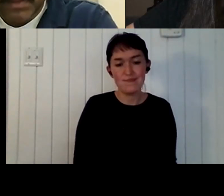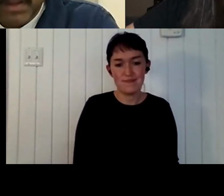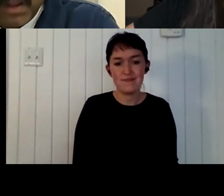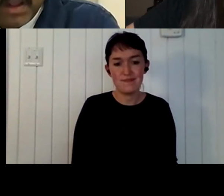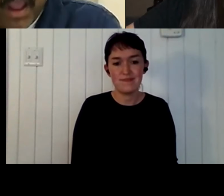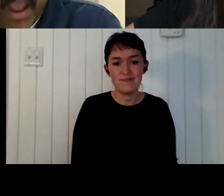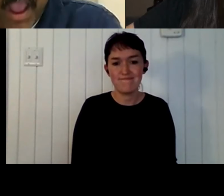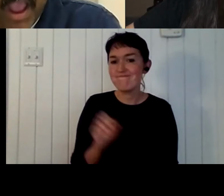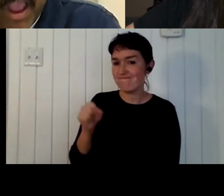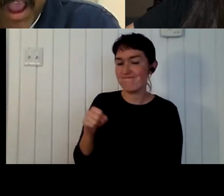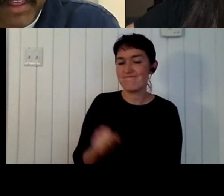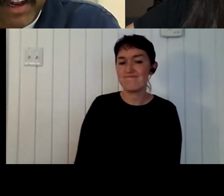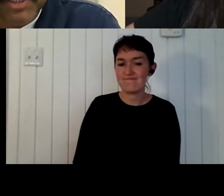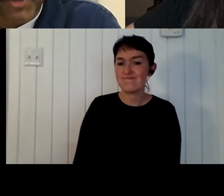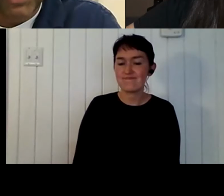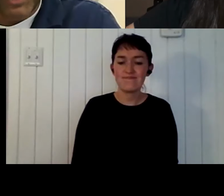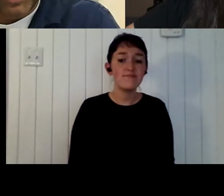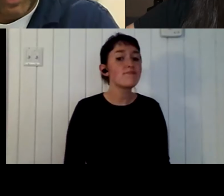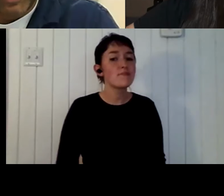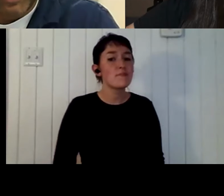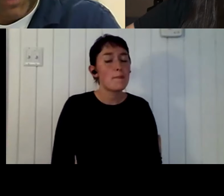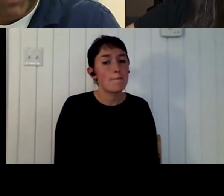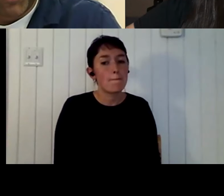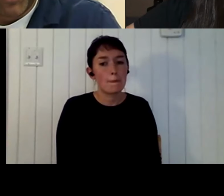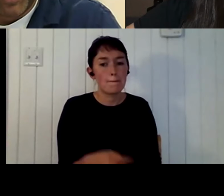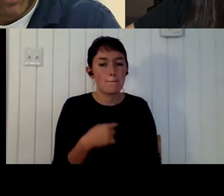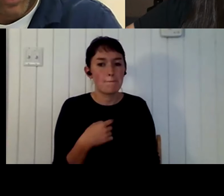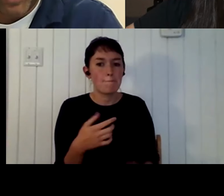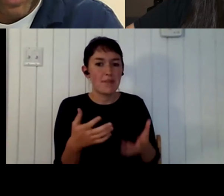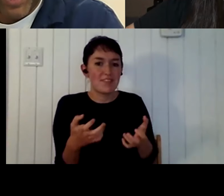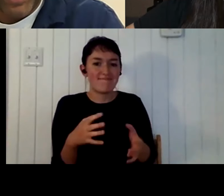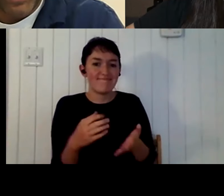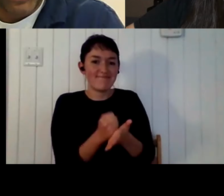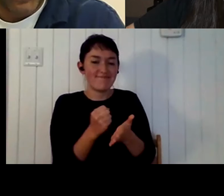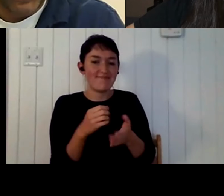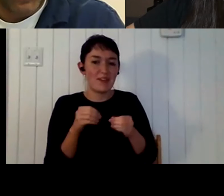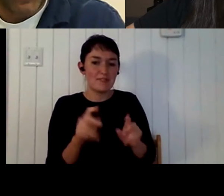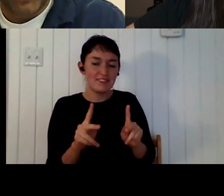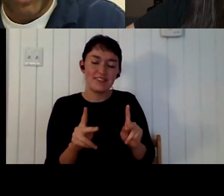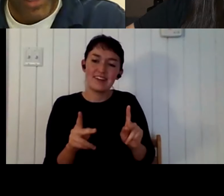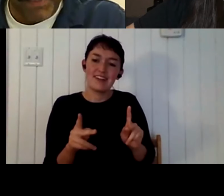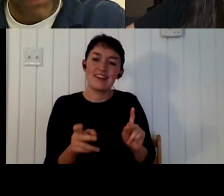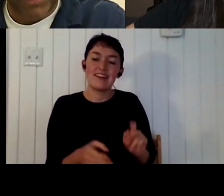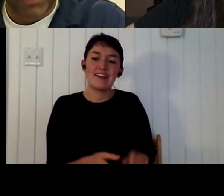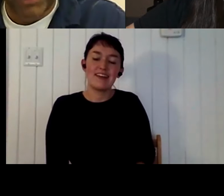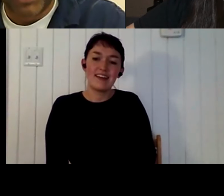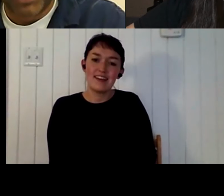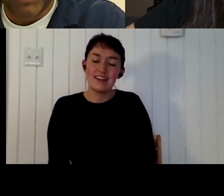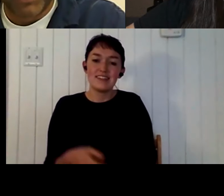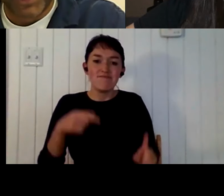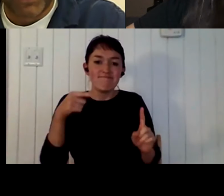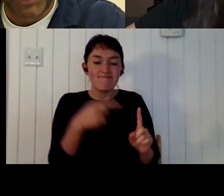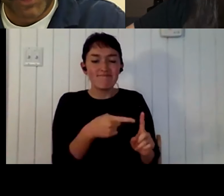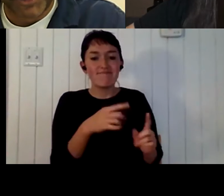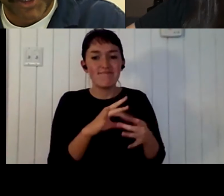Yeah. And then I just always like to take this opportunity to like highlight the hyper complexity